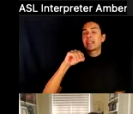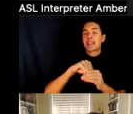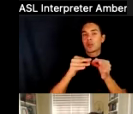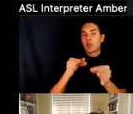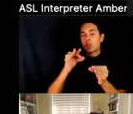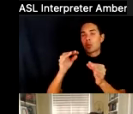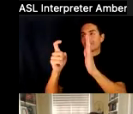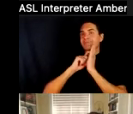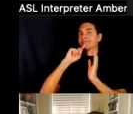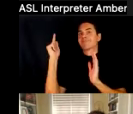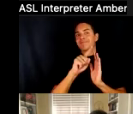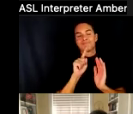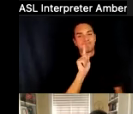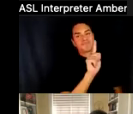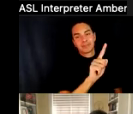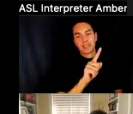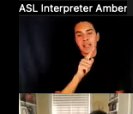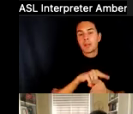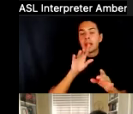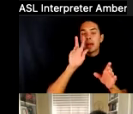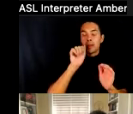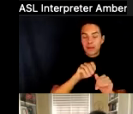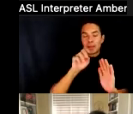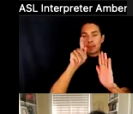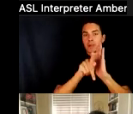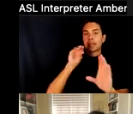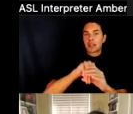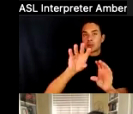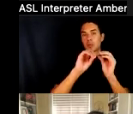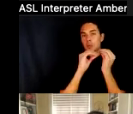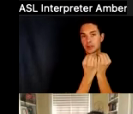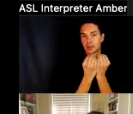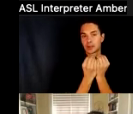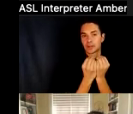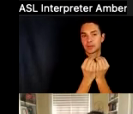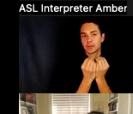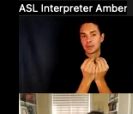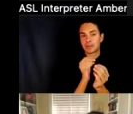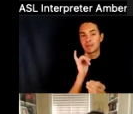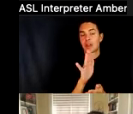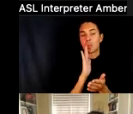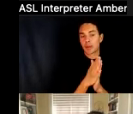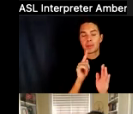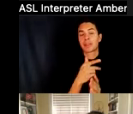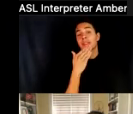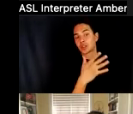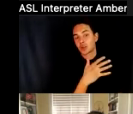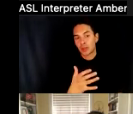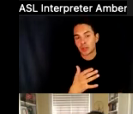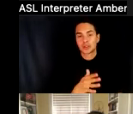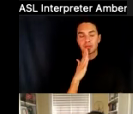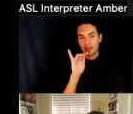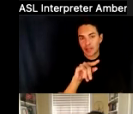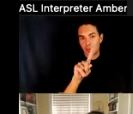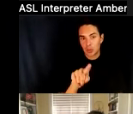within your organization. So that will be coming, but thank you so much for that